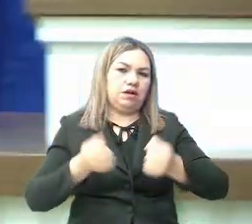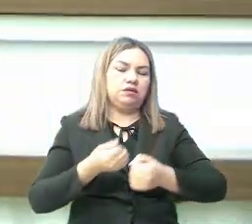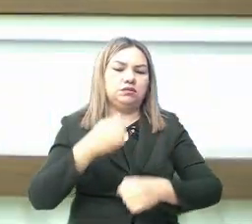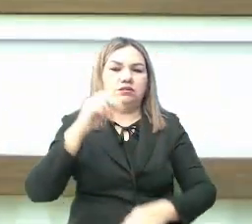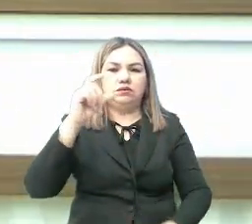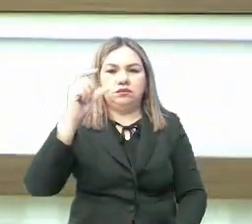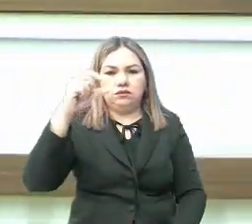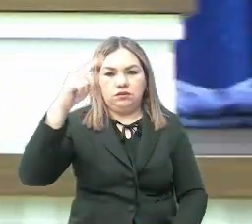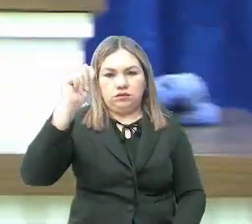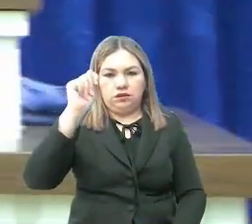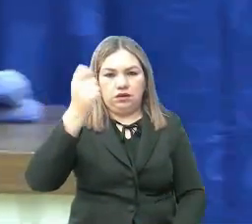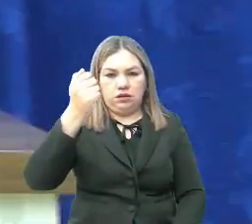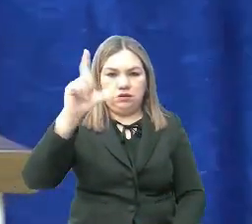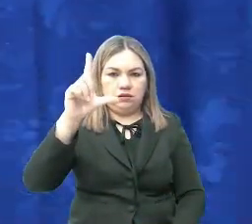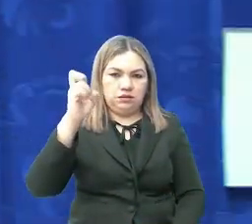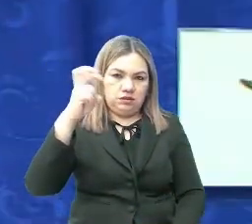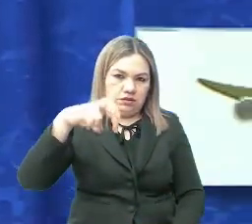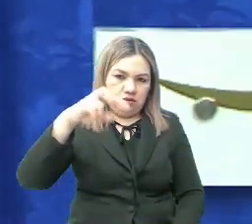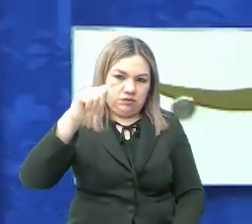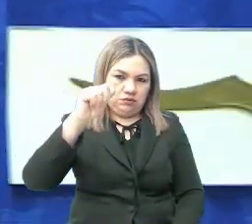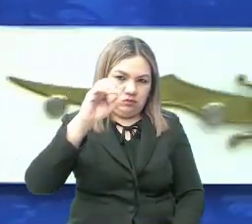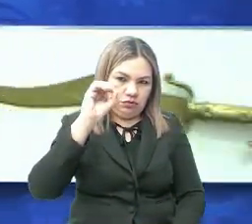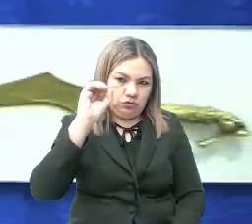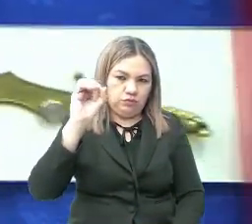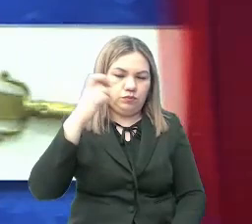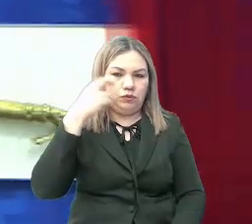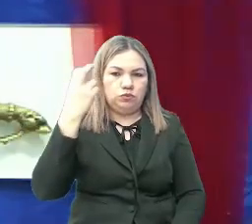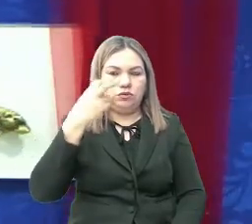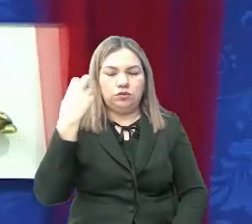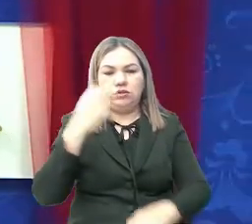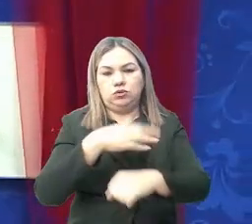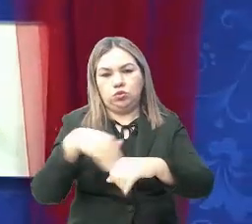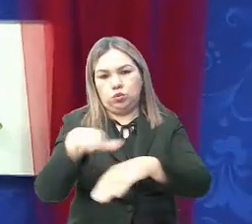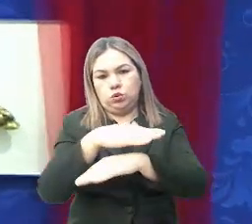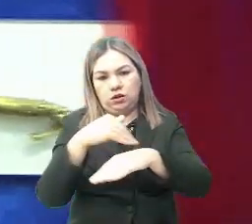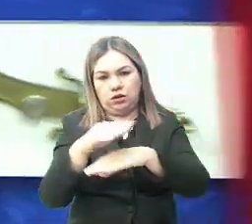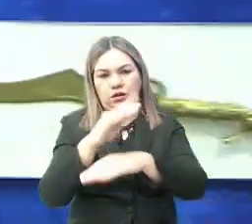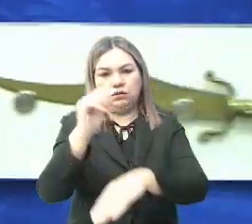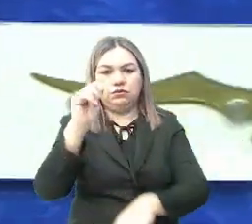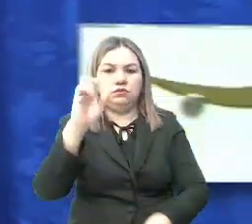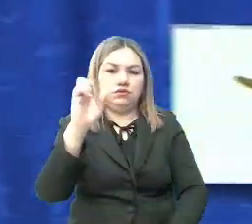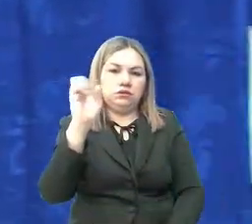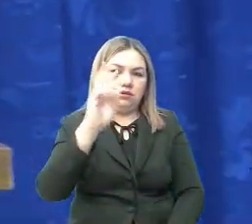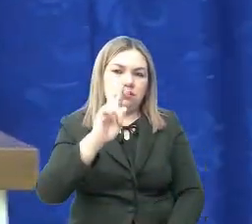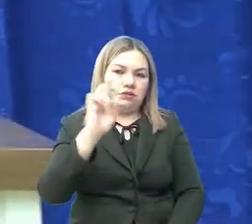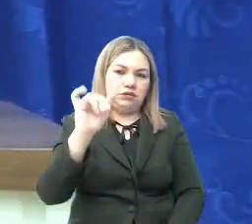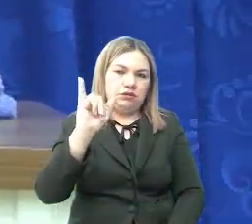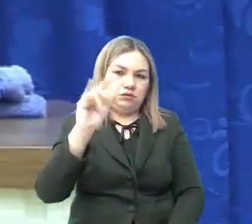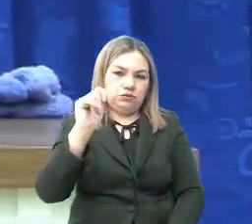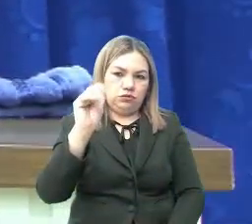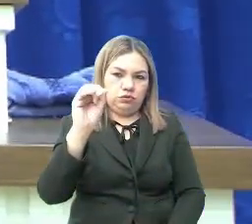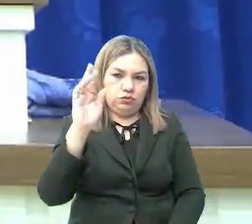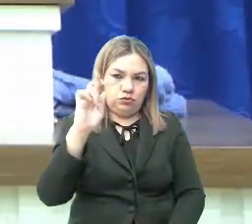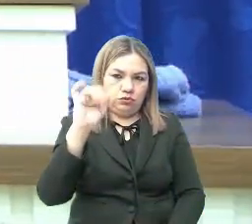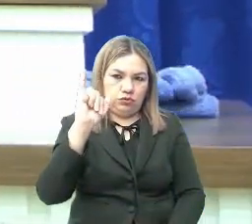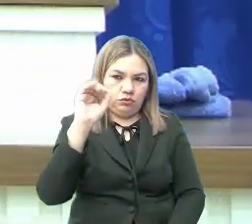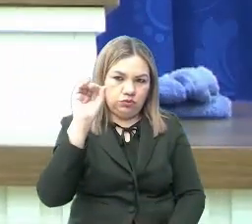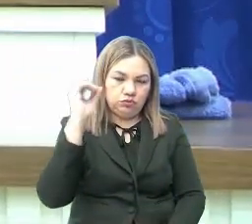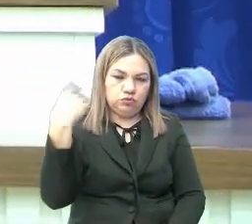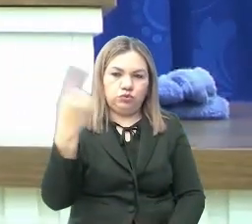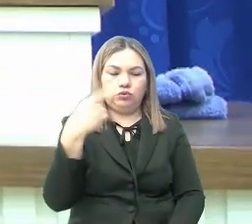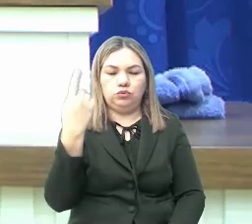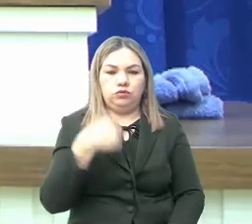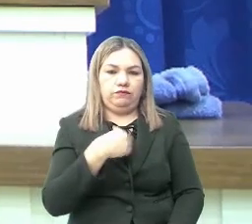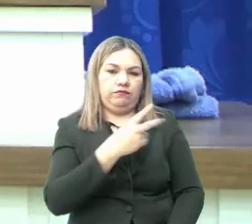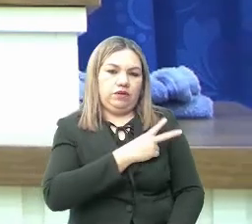go forward. We need to take up territories. You that are here, you need to go forward in all areas of your life